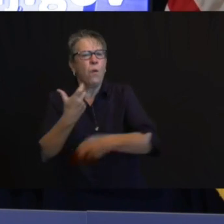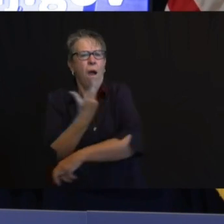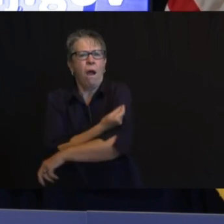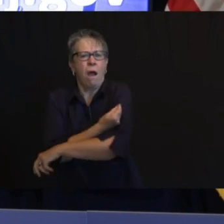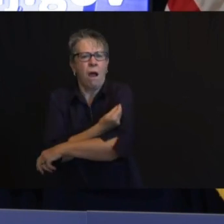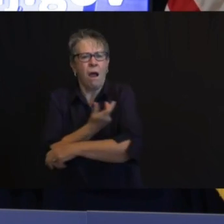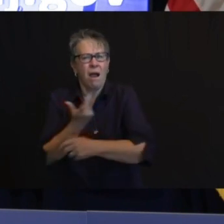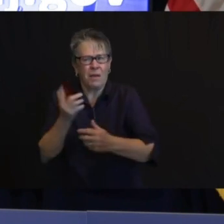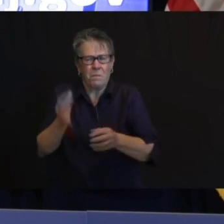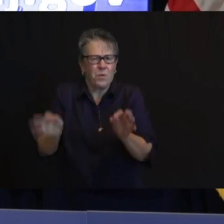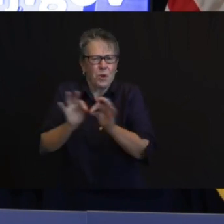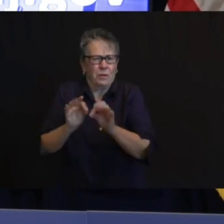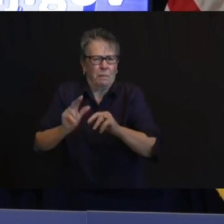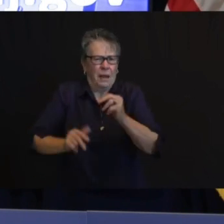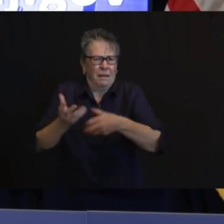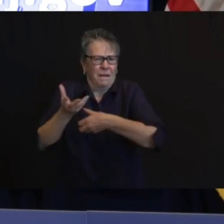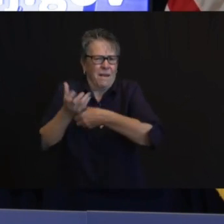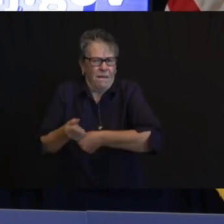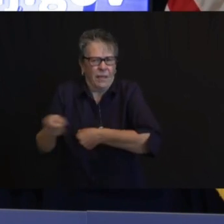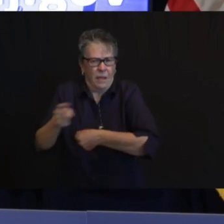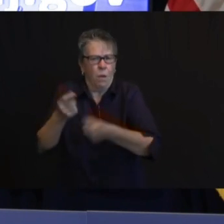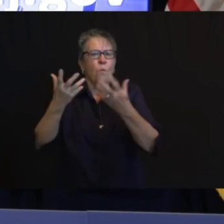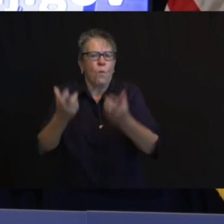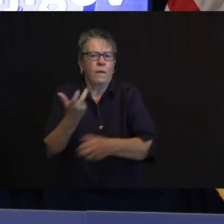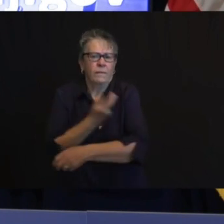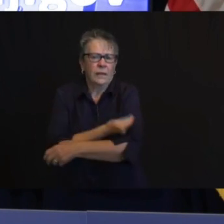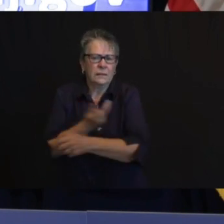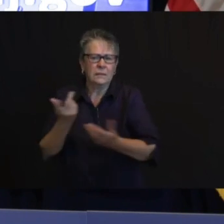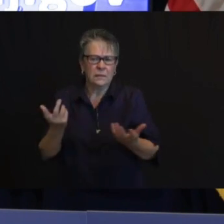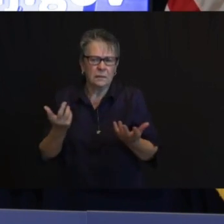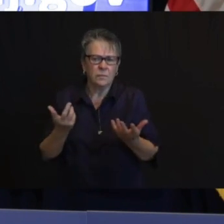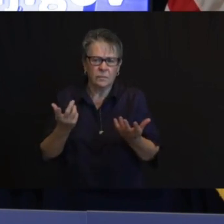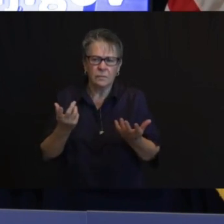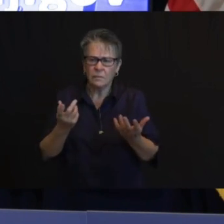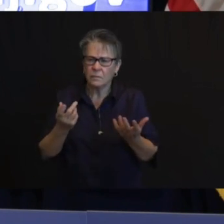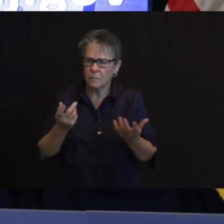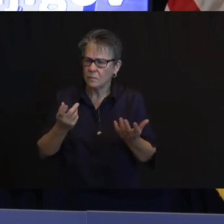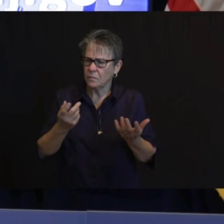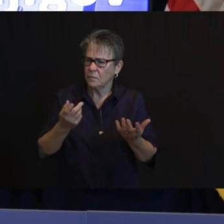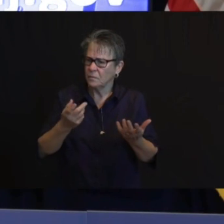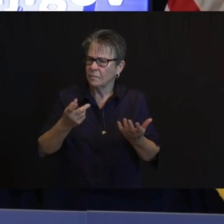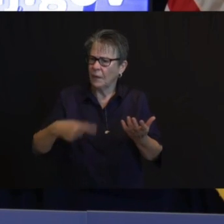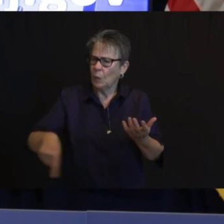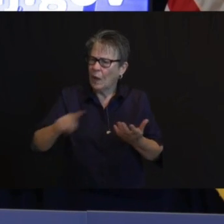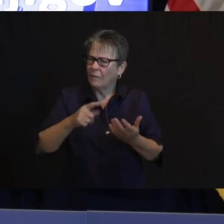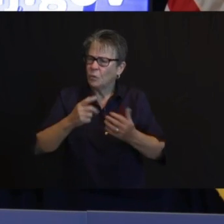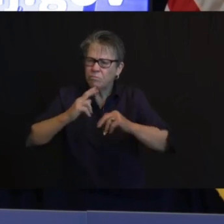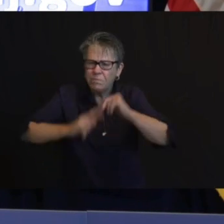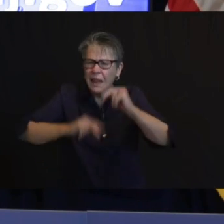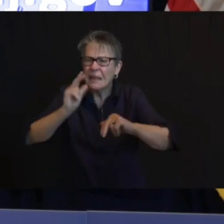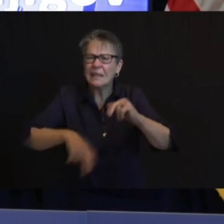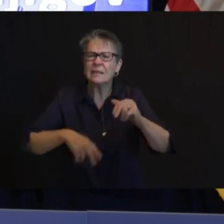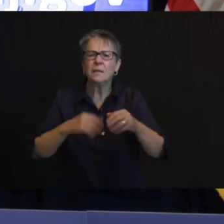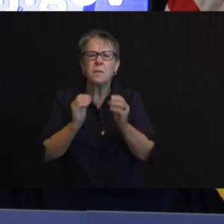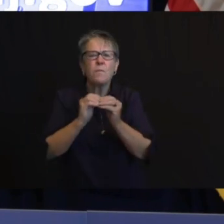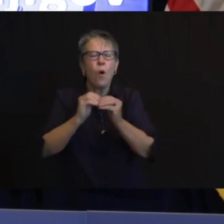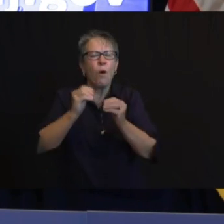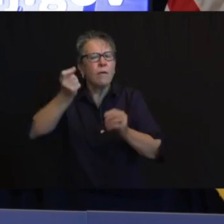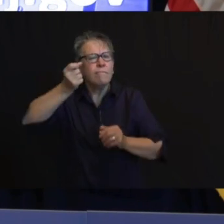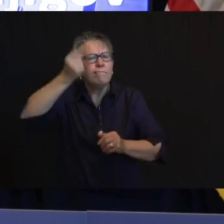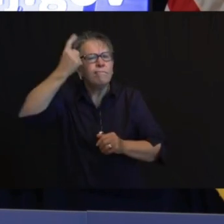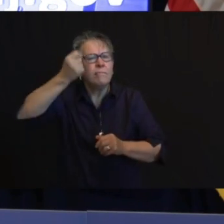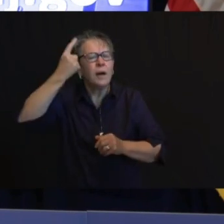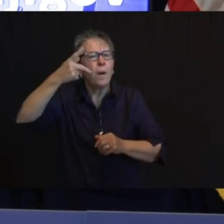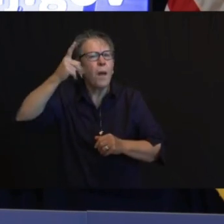awareness campaign to educate residents about the scientific process of developing a vaccine to get people more comfortable